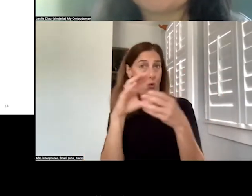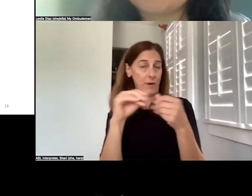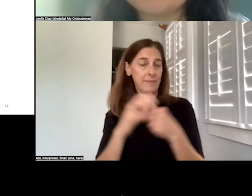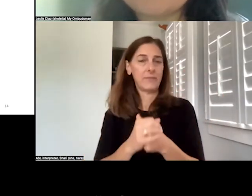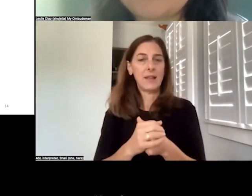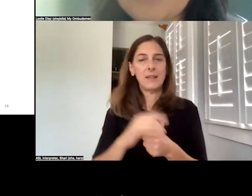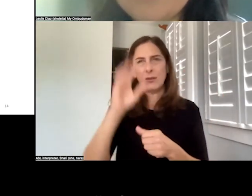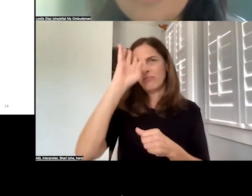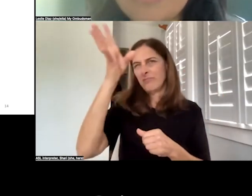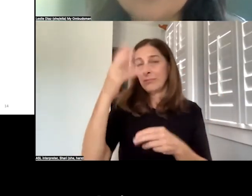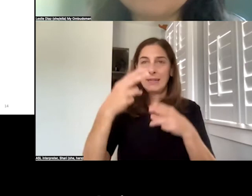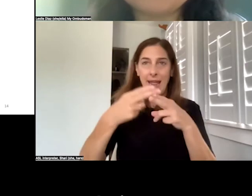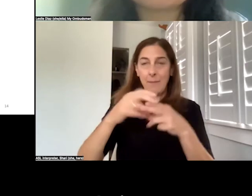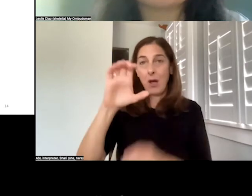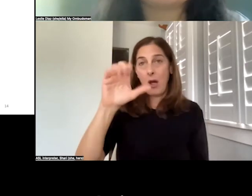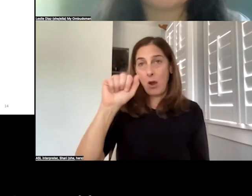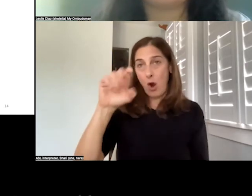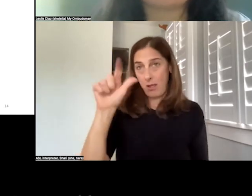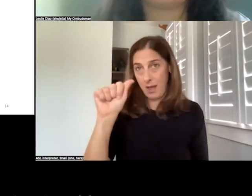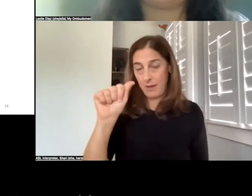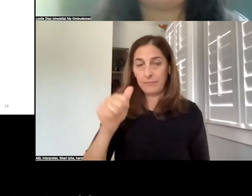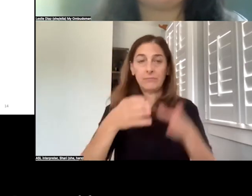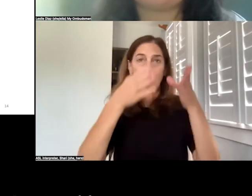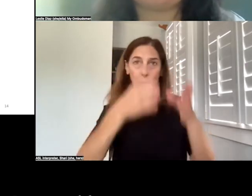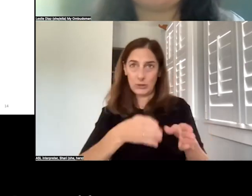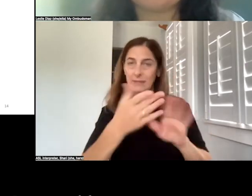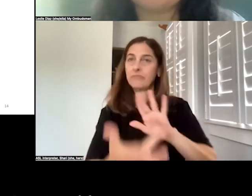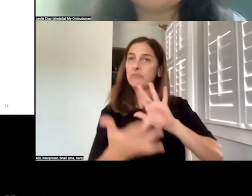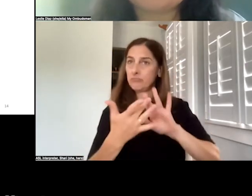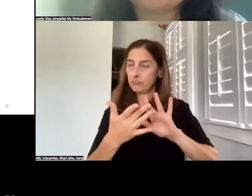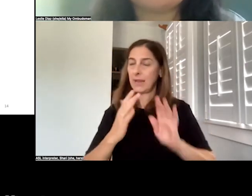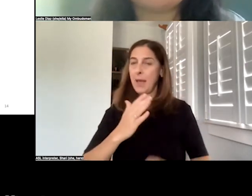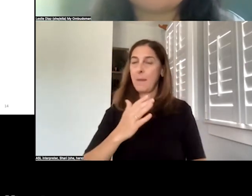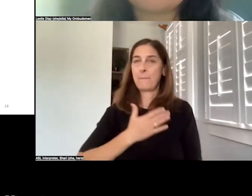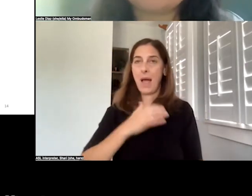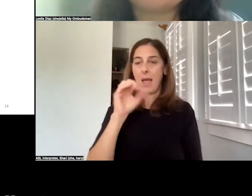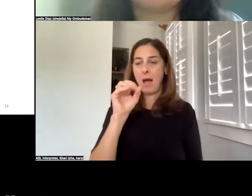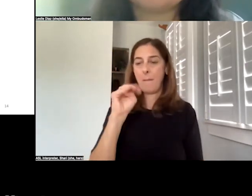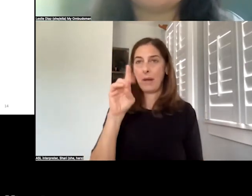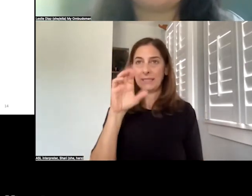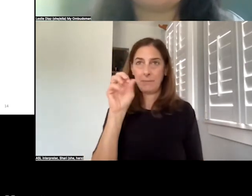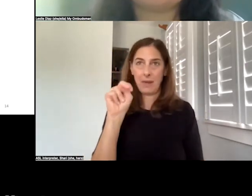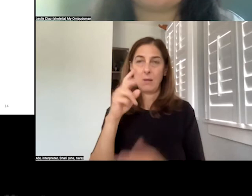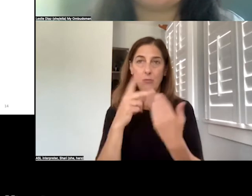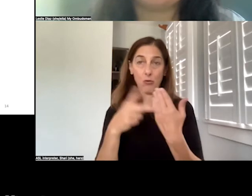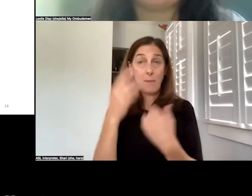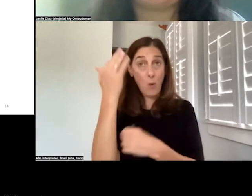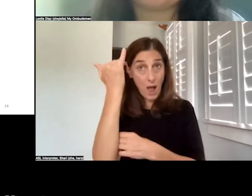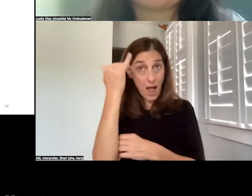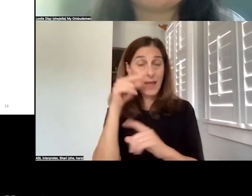Let's say that their name was Carla, and Carla is having trouble getting a gender